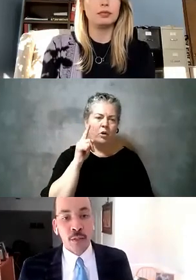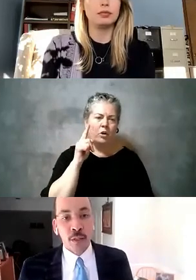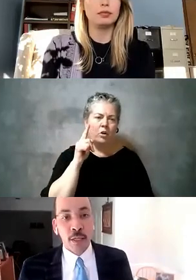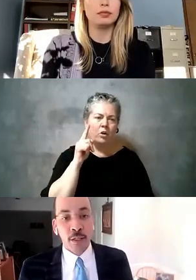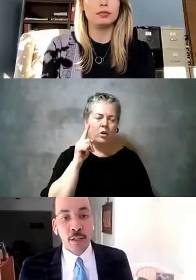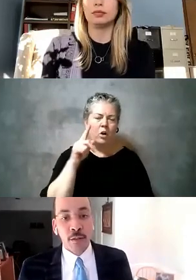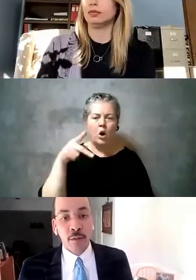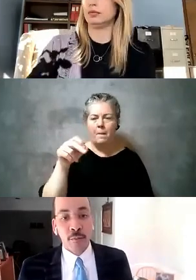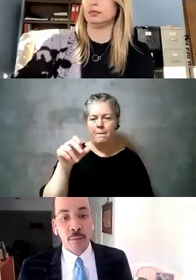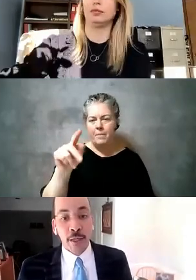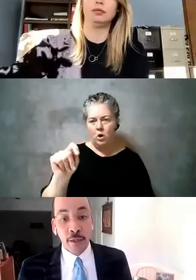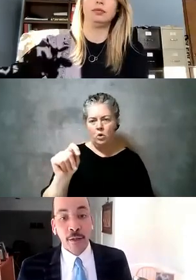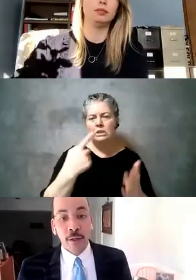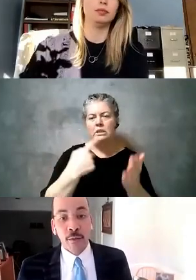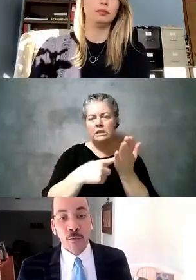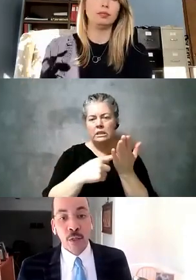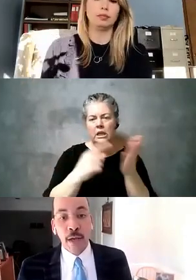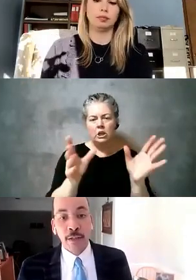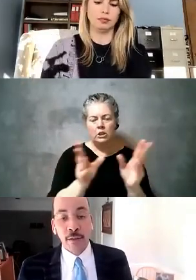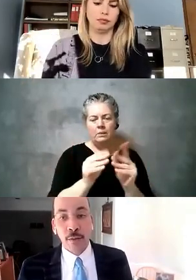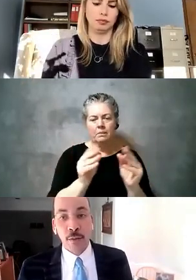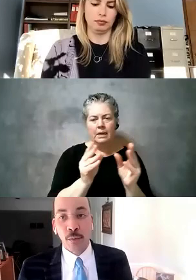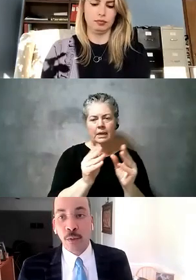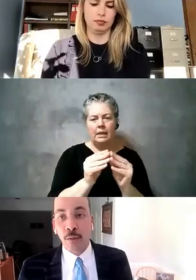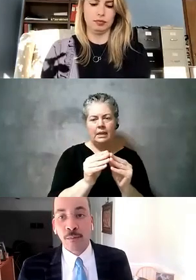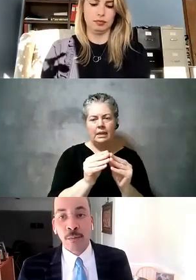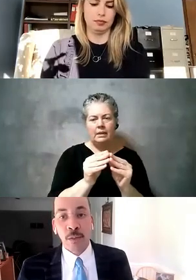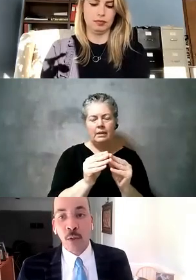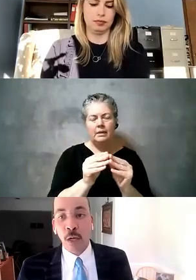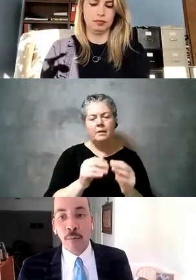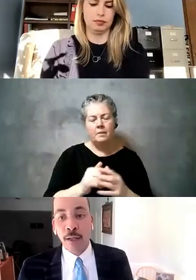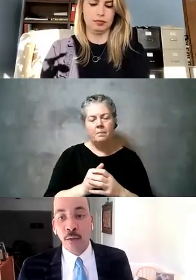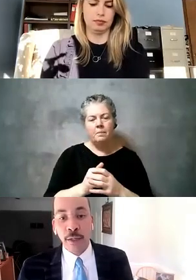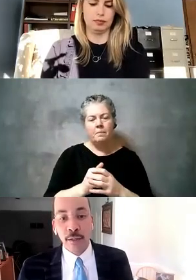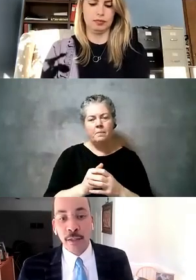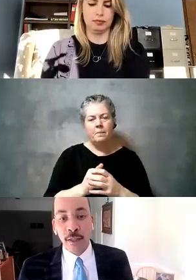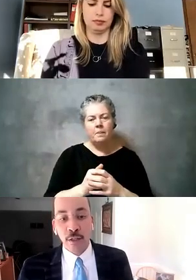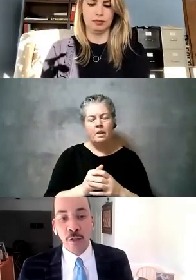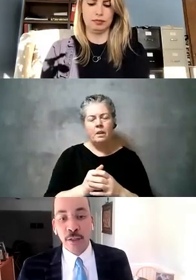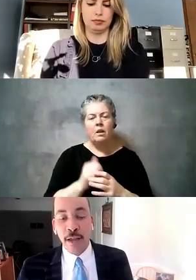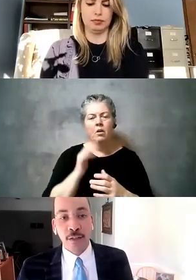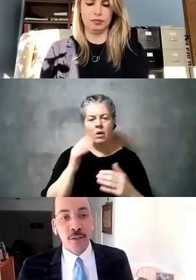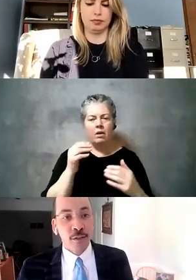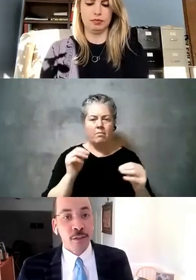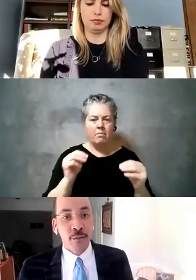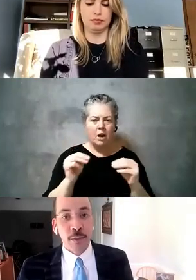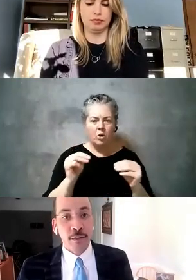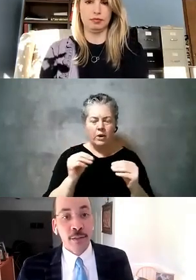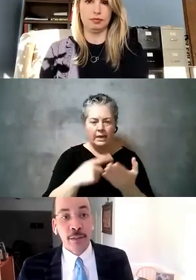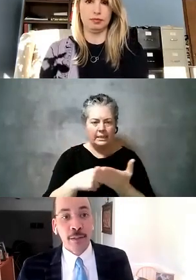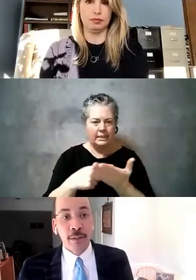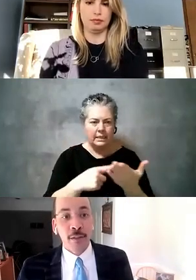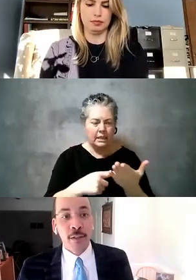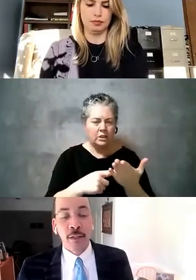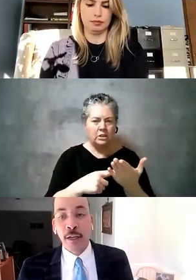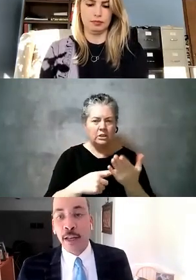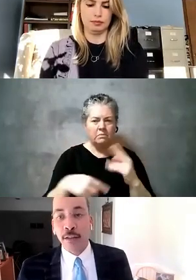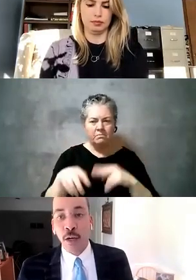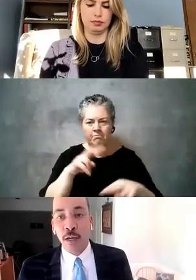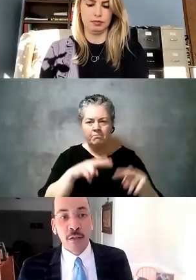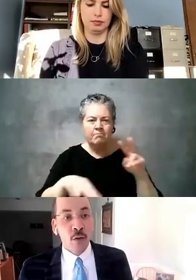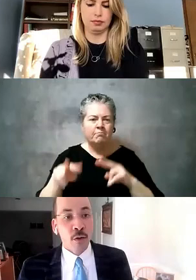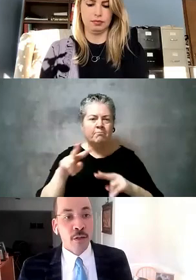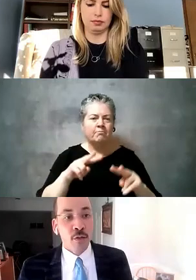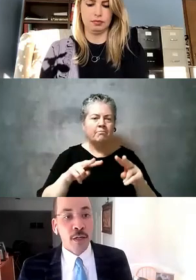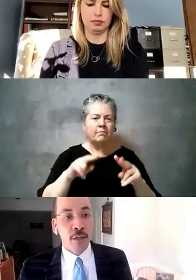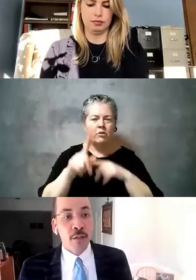post discussion meeting, where you actually we'll have a moderated discussion. You'll get to actually be seen and ask